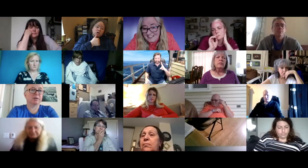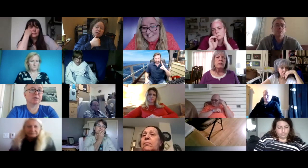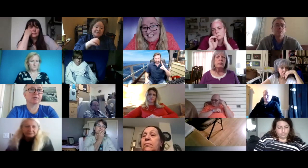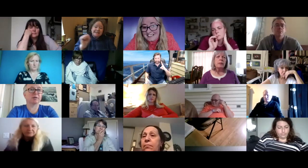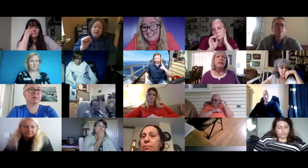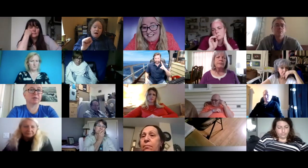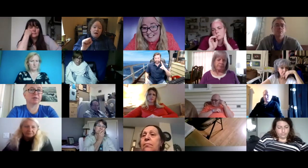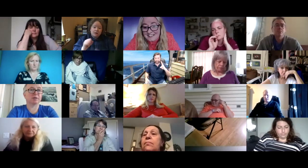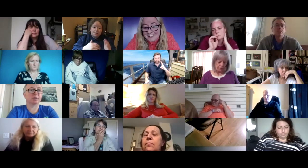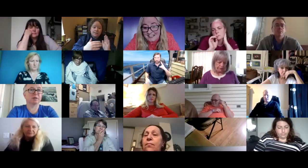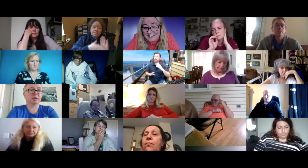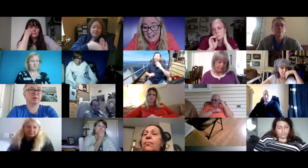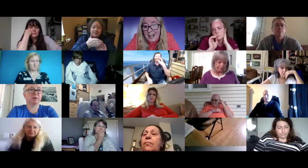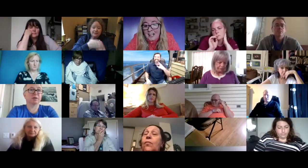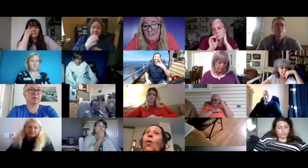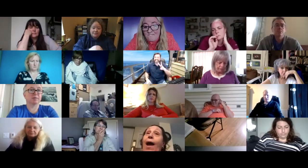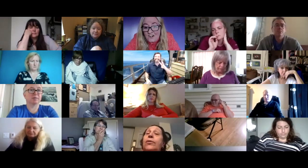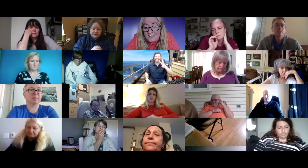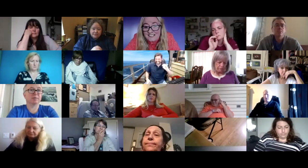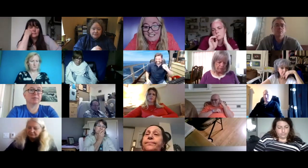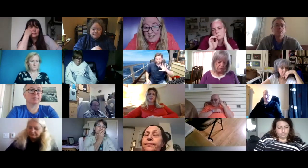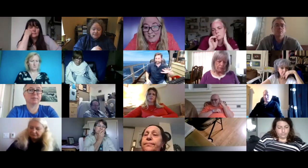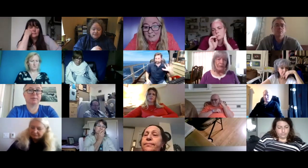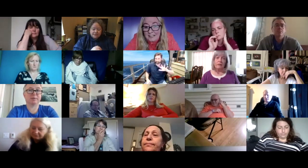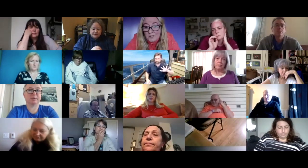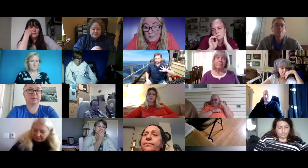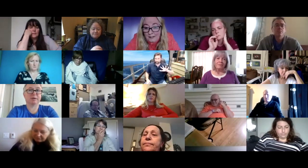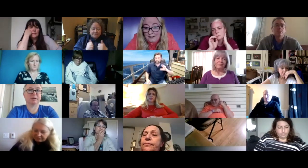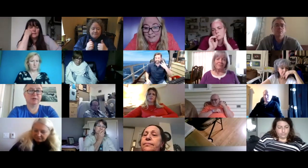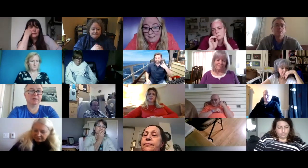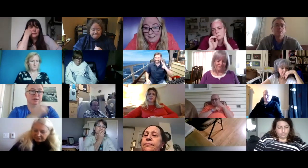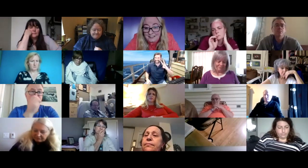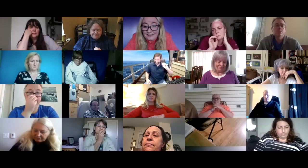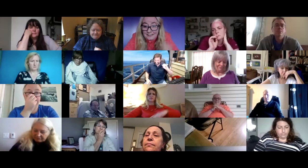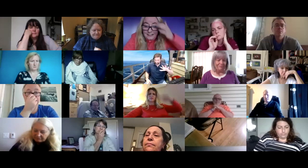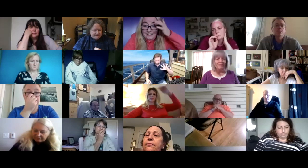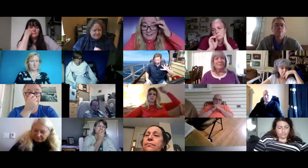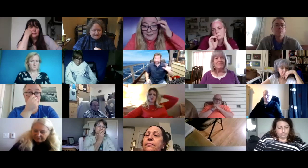in 1660s, and the Wow. first synagogue that was built.